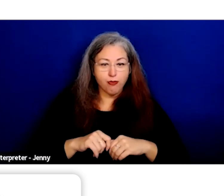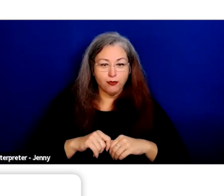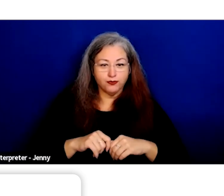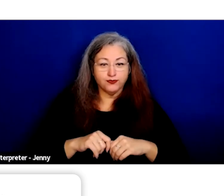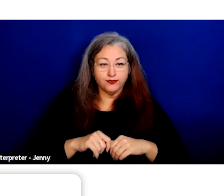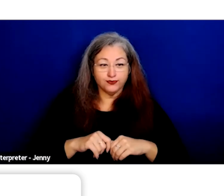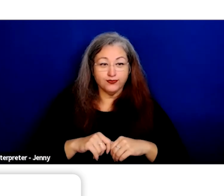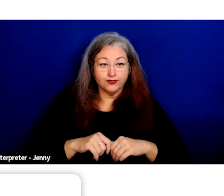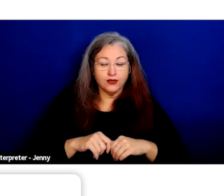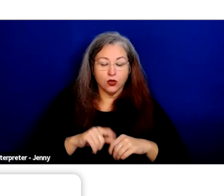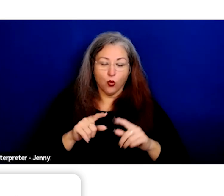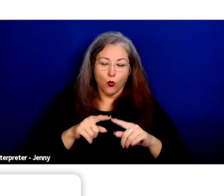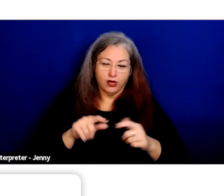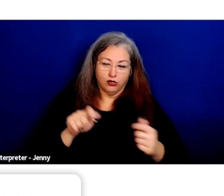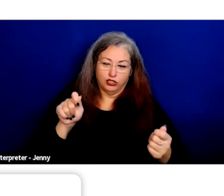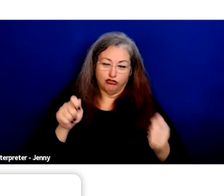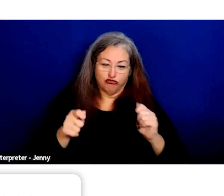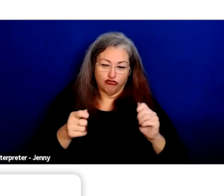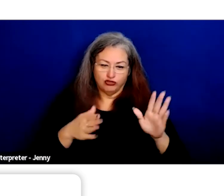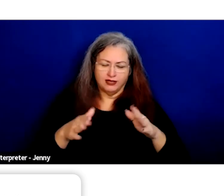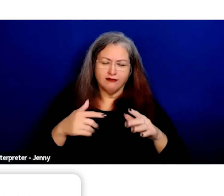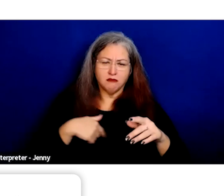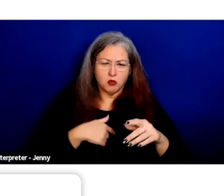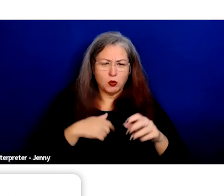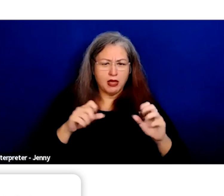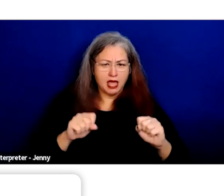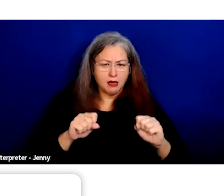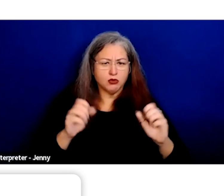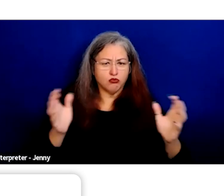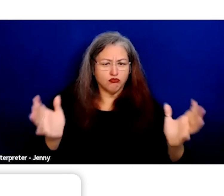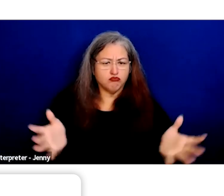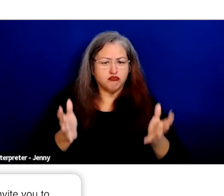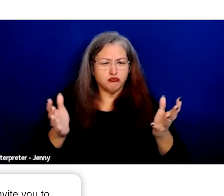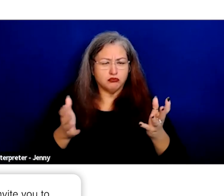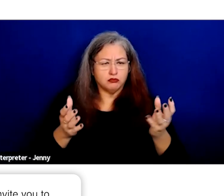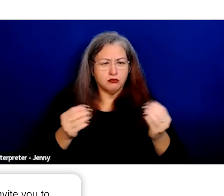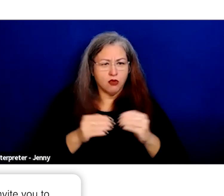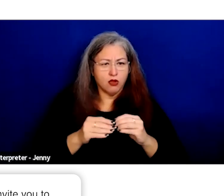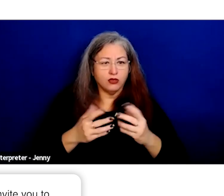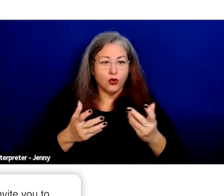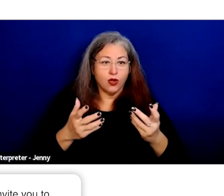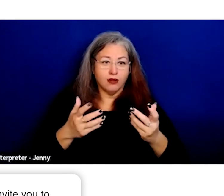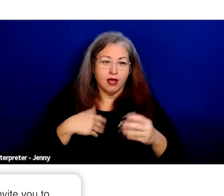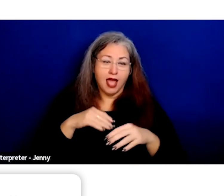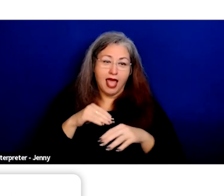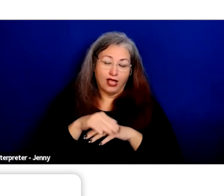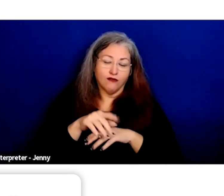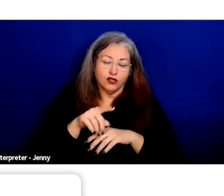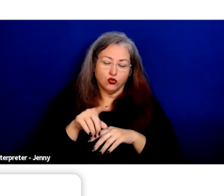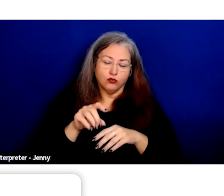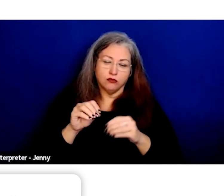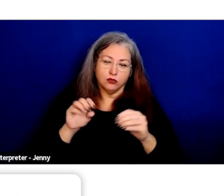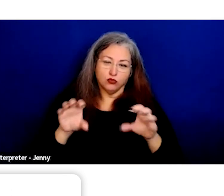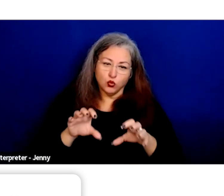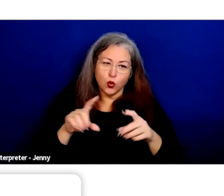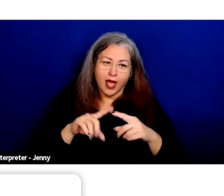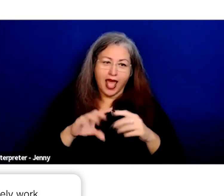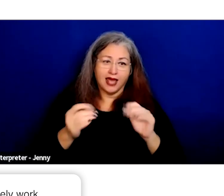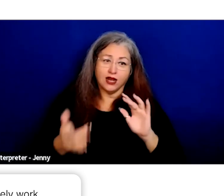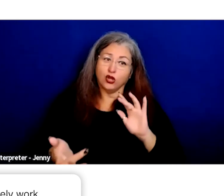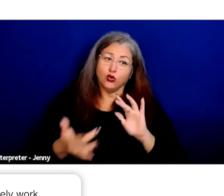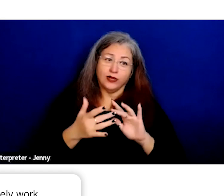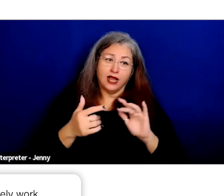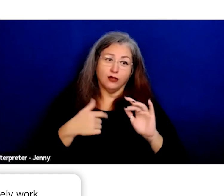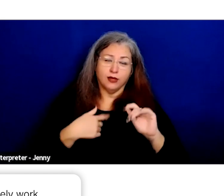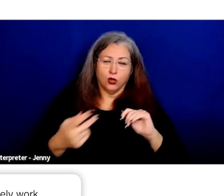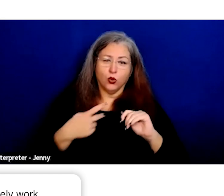That shift, we can cultivate that. And so I would invite you to practice that and reach out to me. We